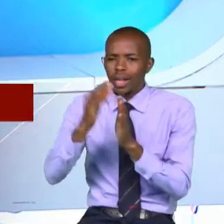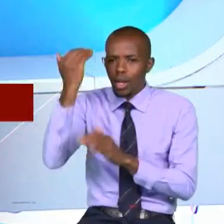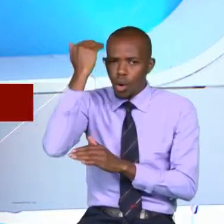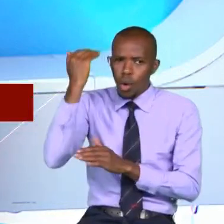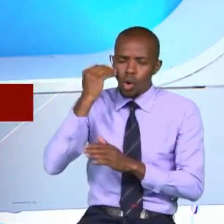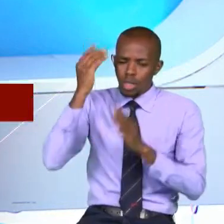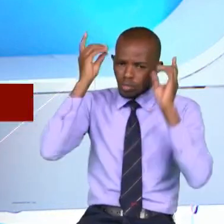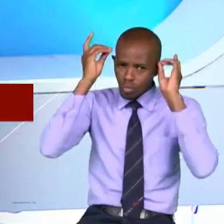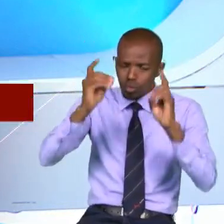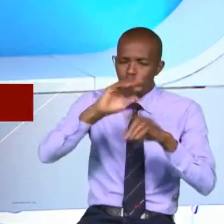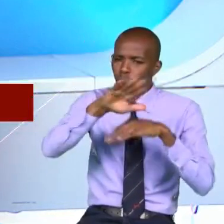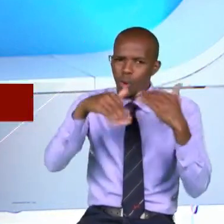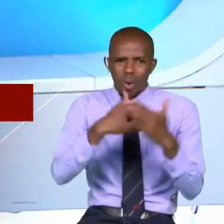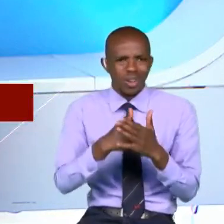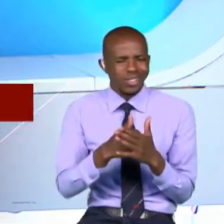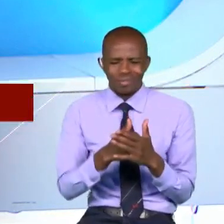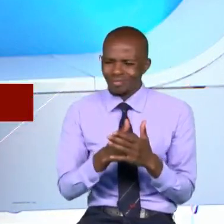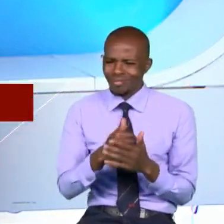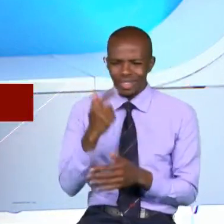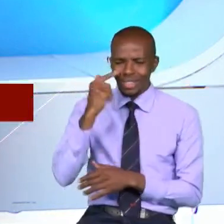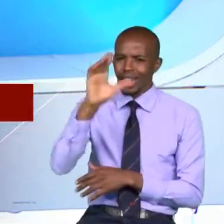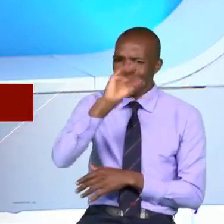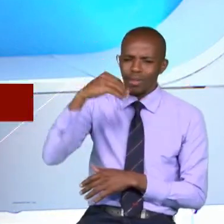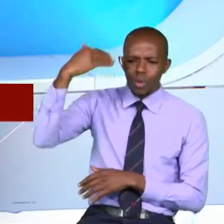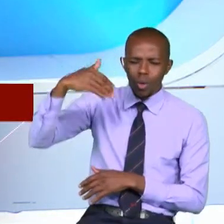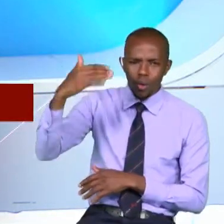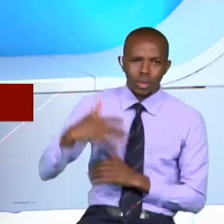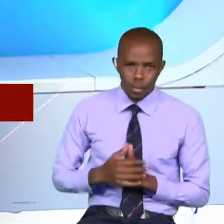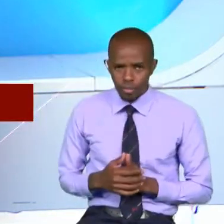be binding to all. Those are not things that are seen in Africa every single day.